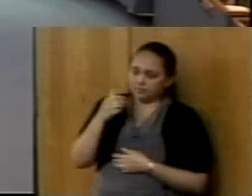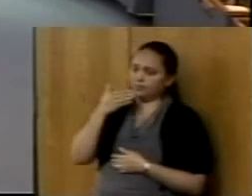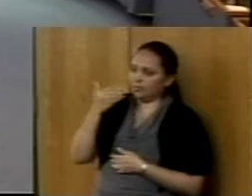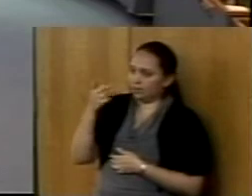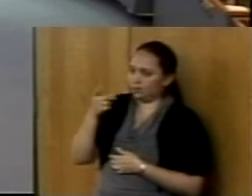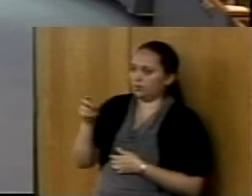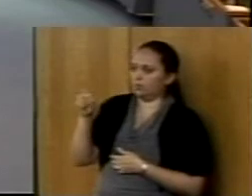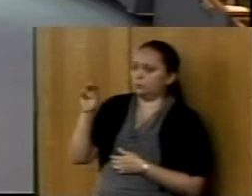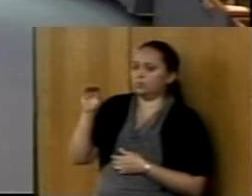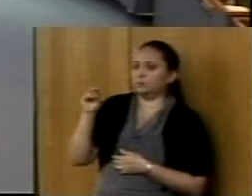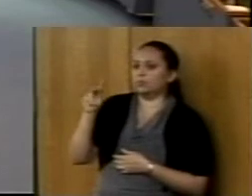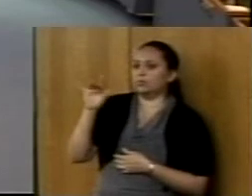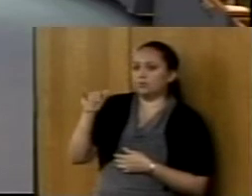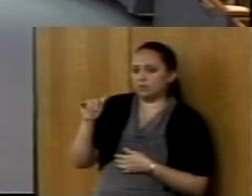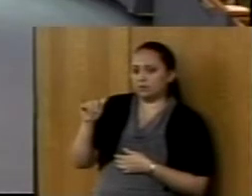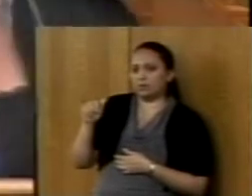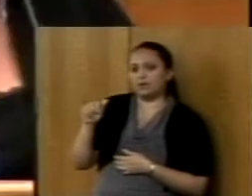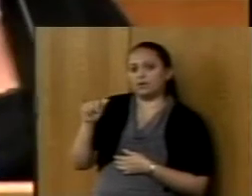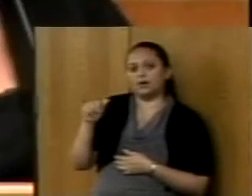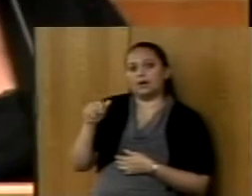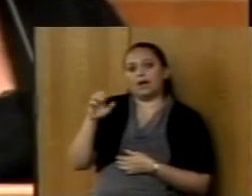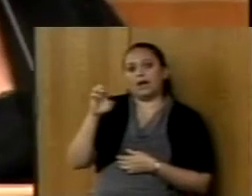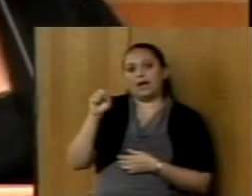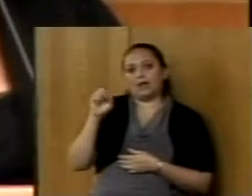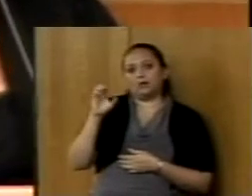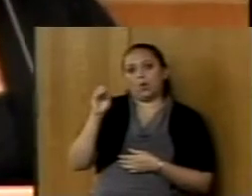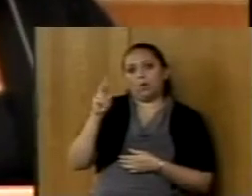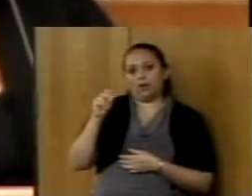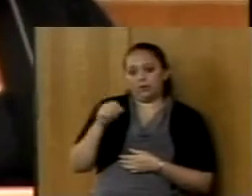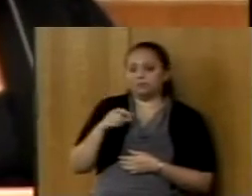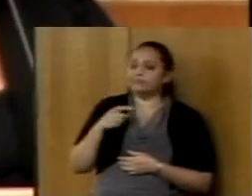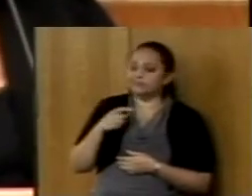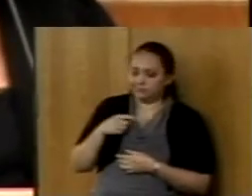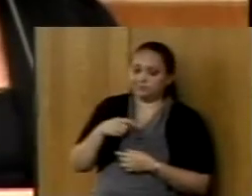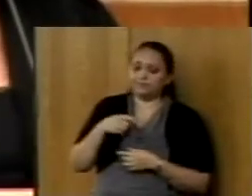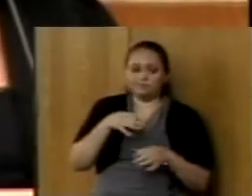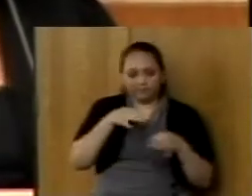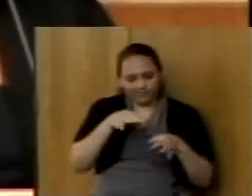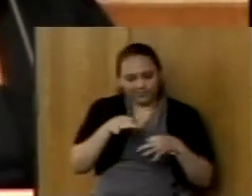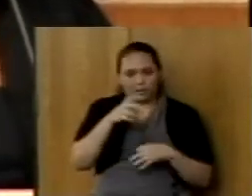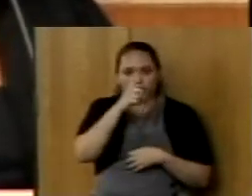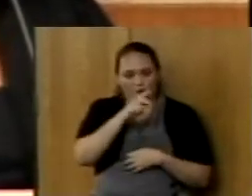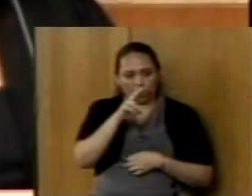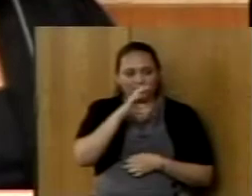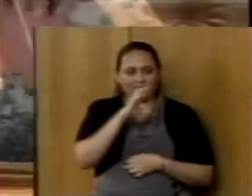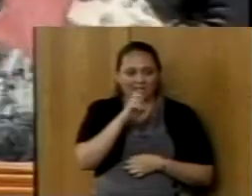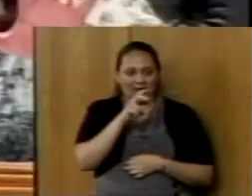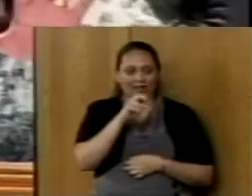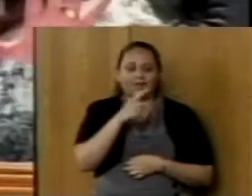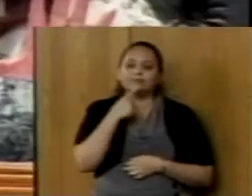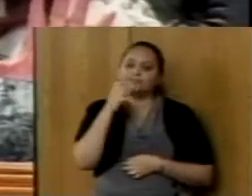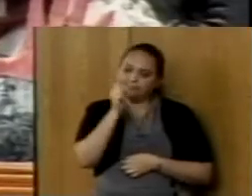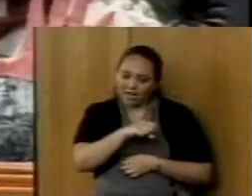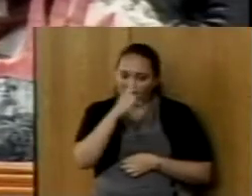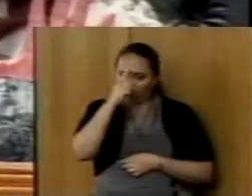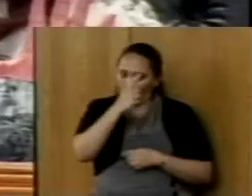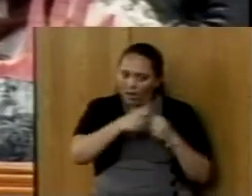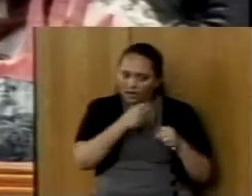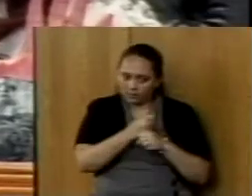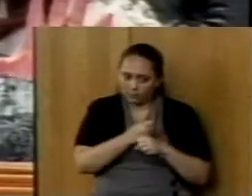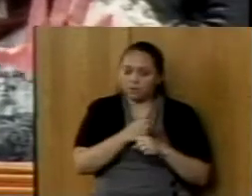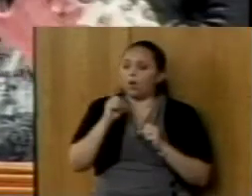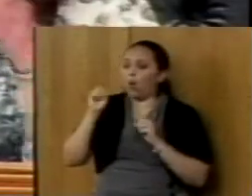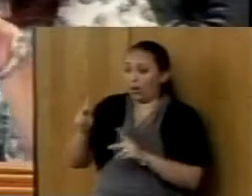Escobedo, and members of the board. Dr. Saavedra, yes, it's for 1 year. Okay, and we already have the employees